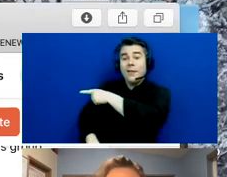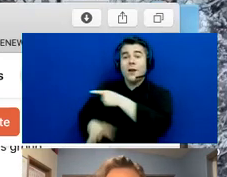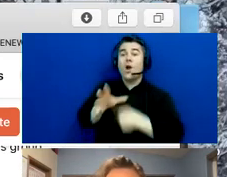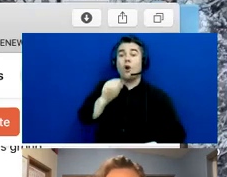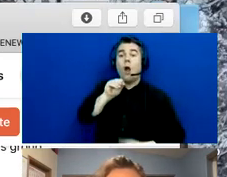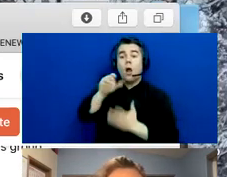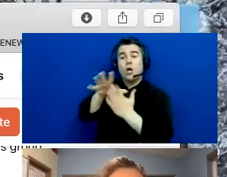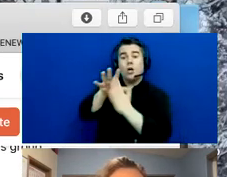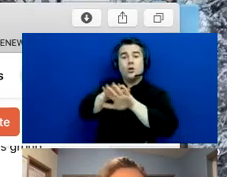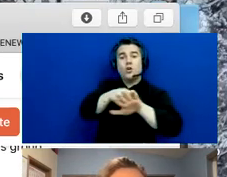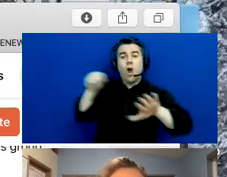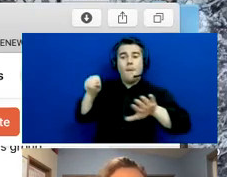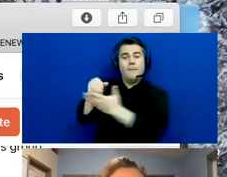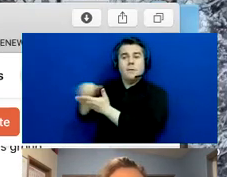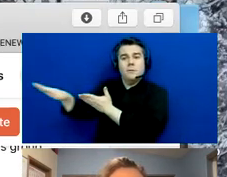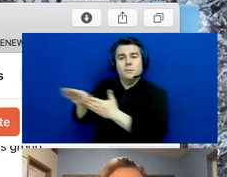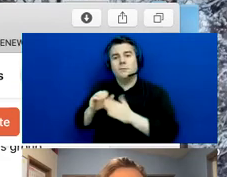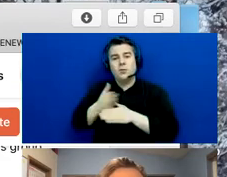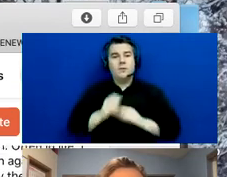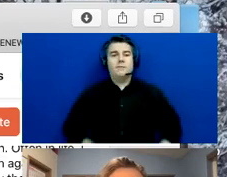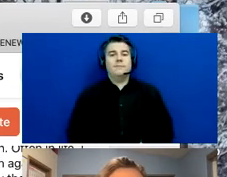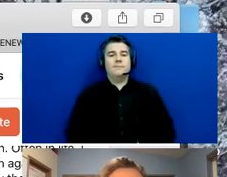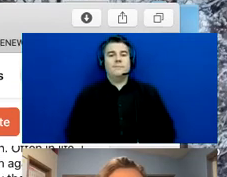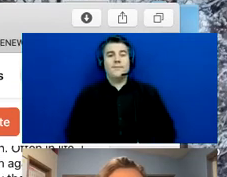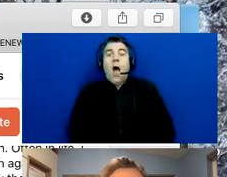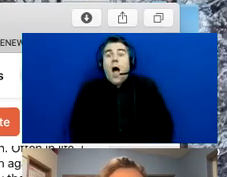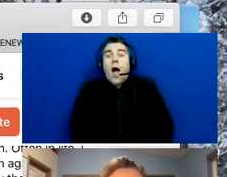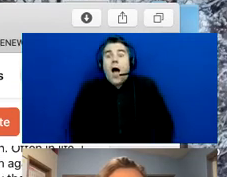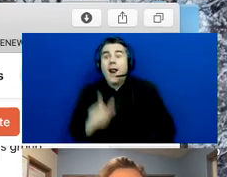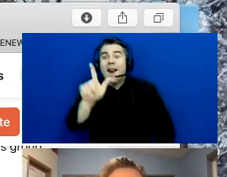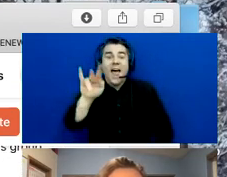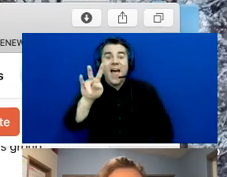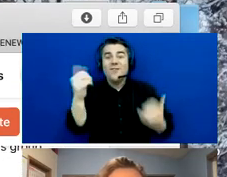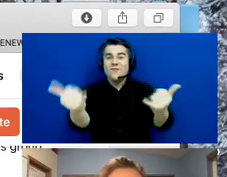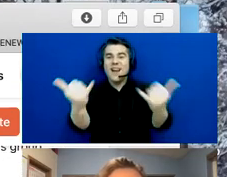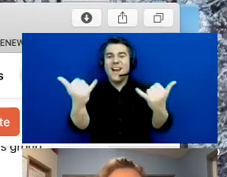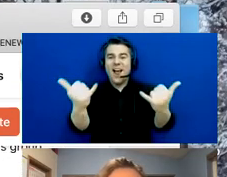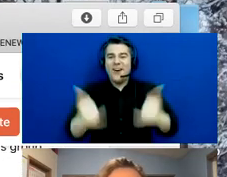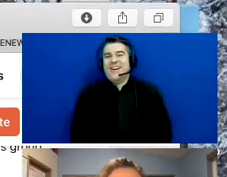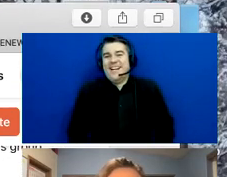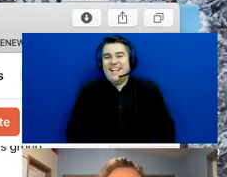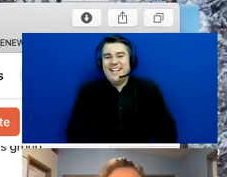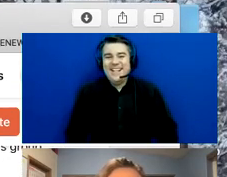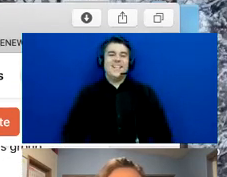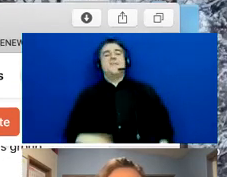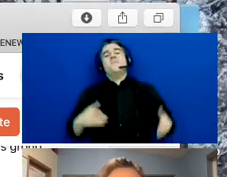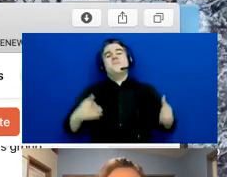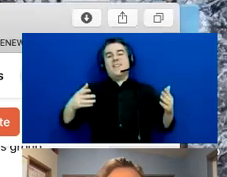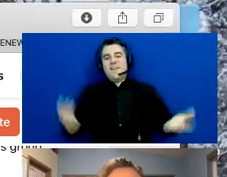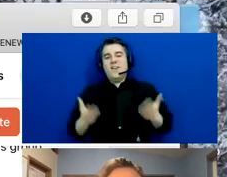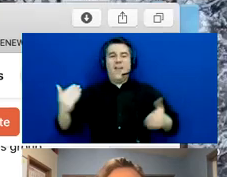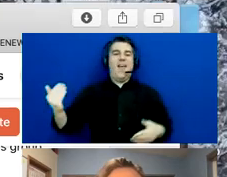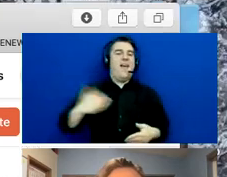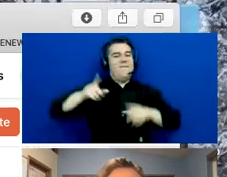empowered as well. All right, so in here, see, there we are live. Hello. So in here, we have all